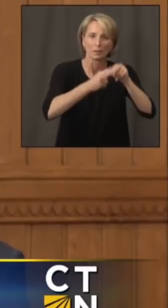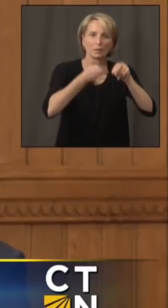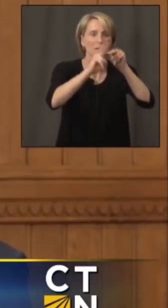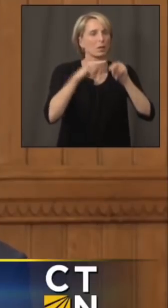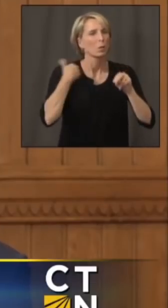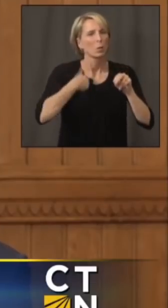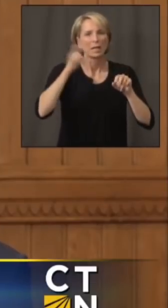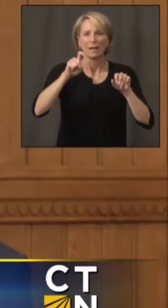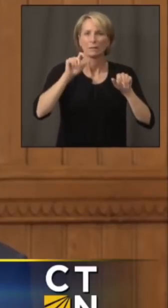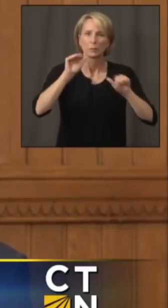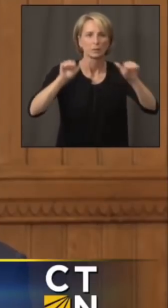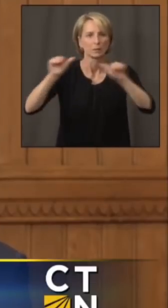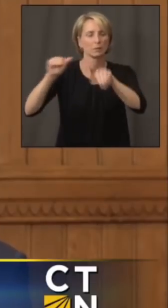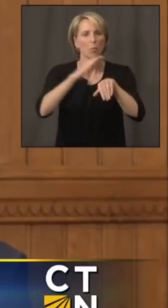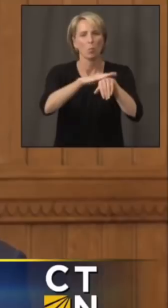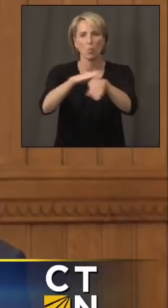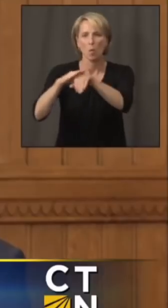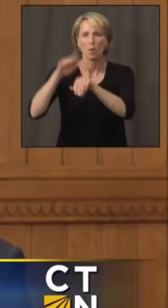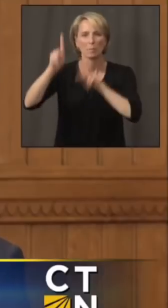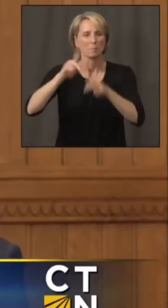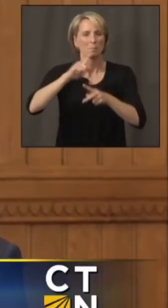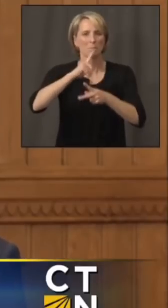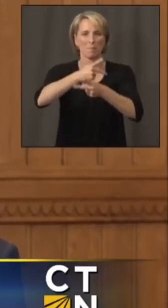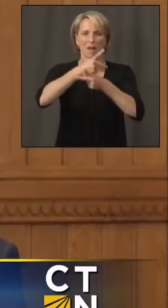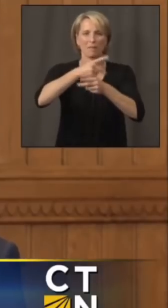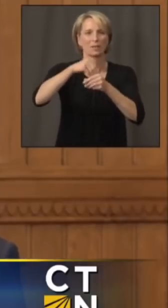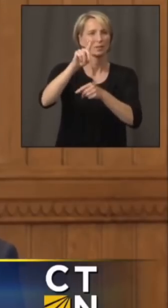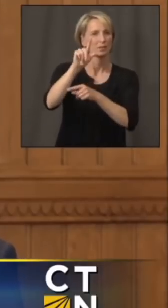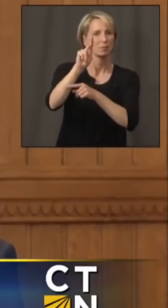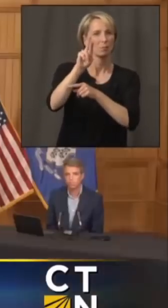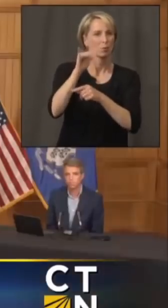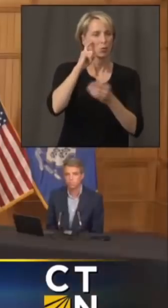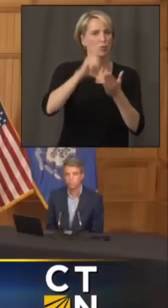to see the community take to make sure that we nipped it in the bud.